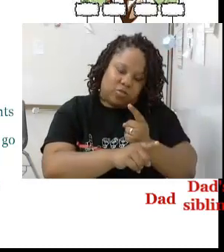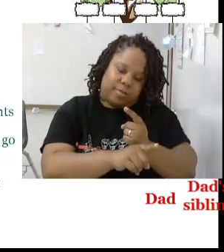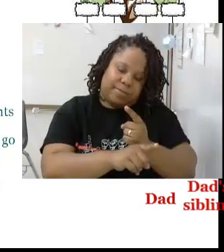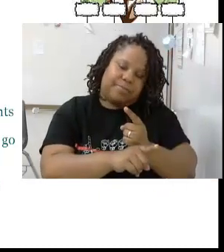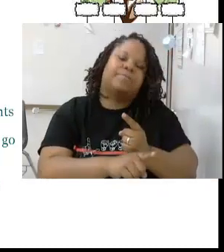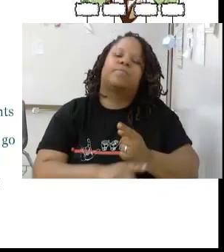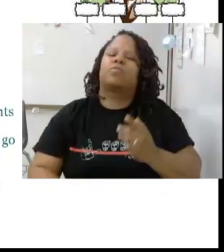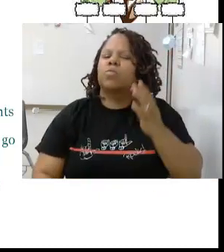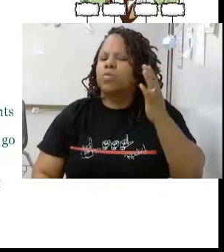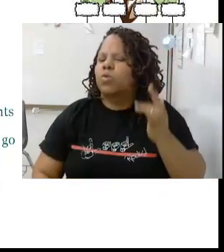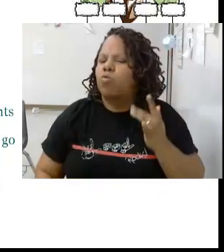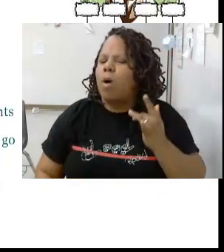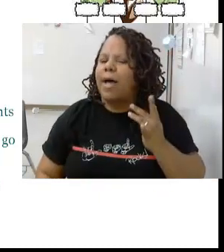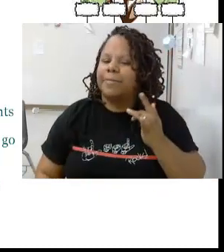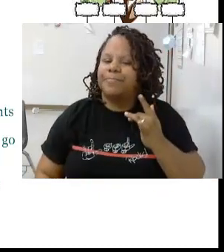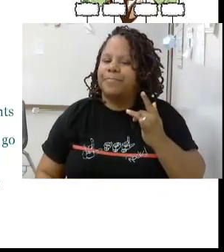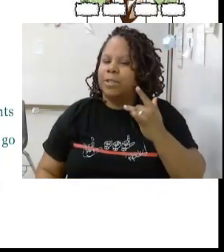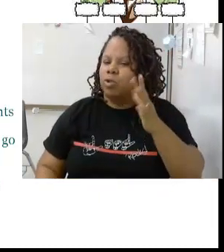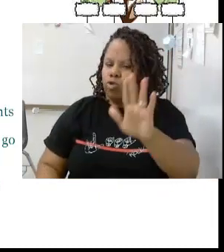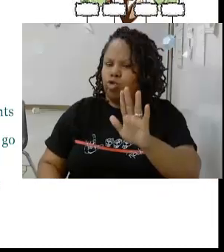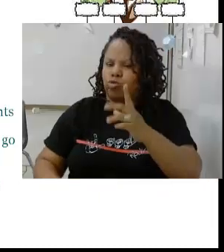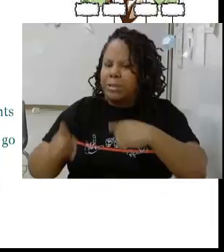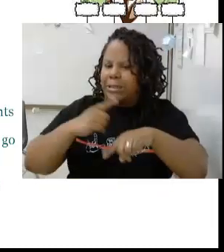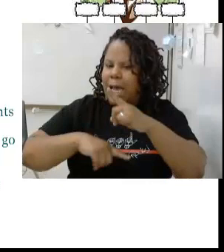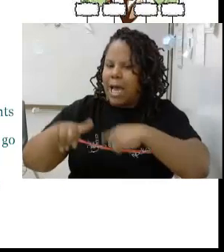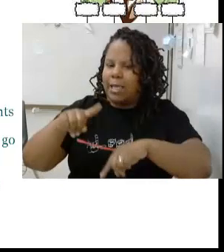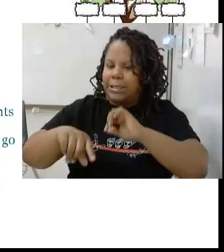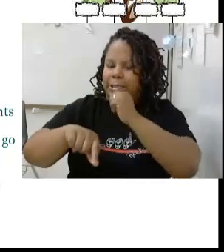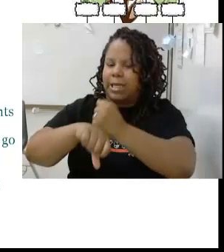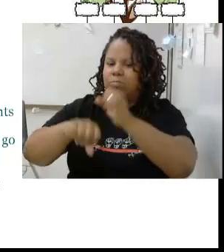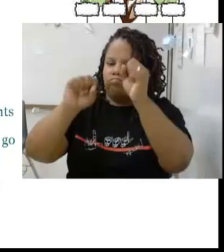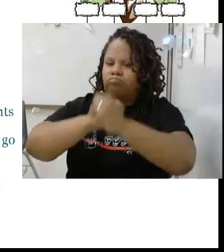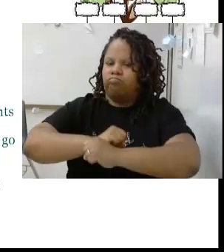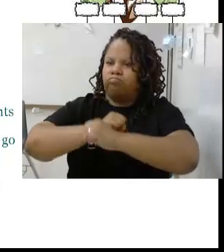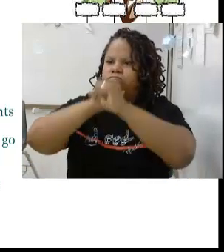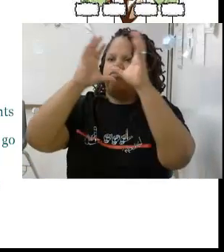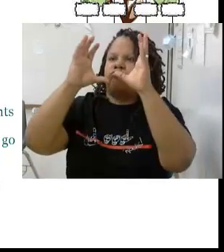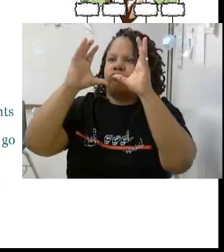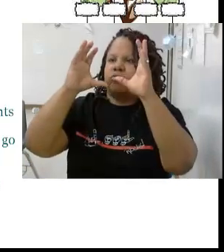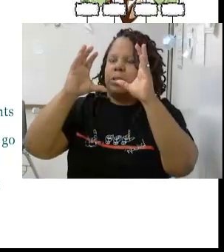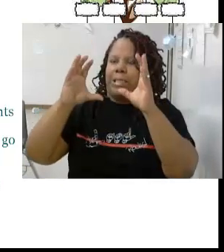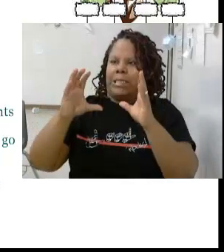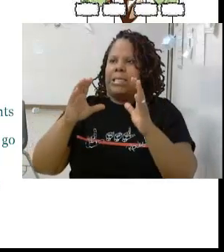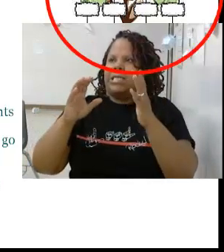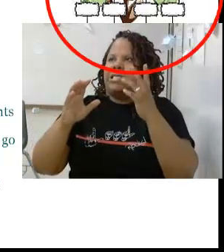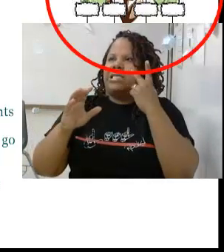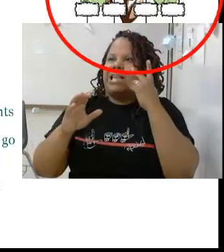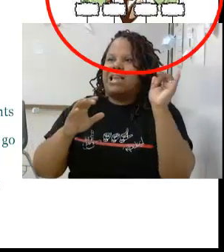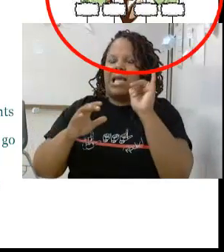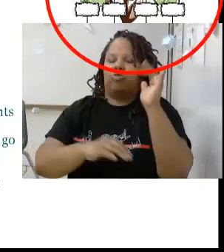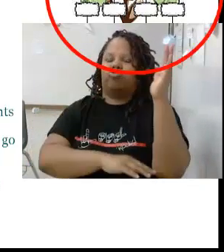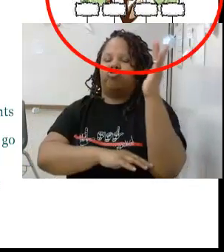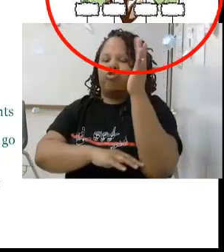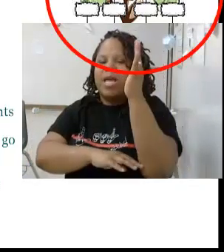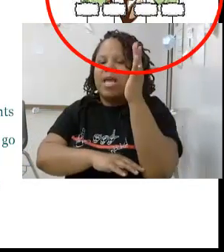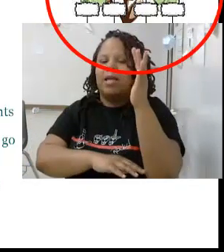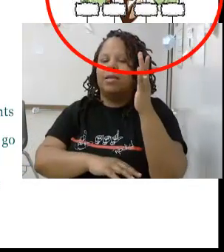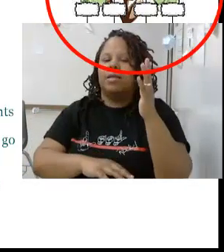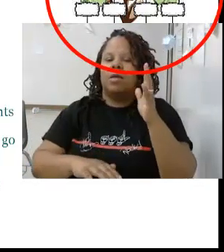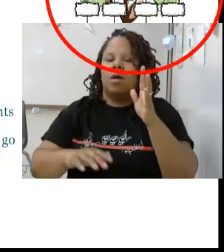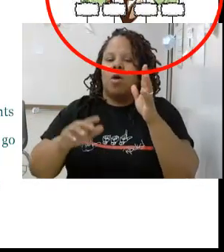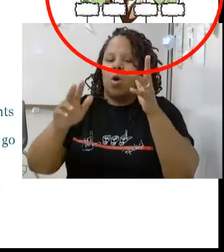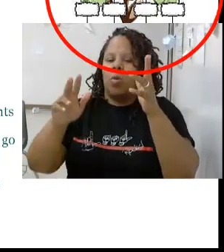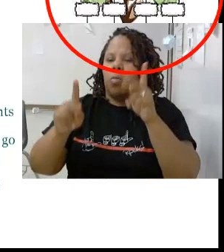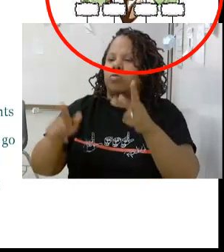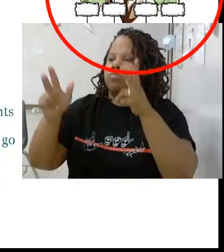your siblings. And again, you're creating a visual representation of a family tree so that it's easier for the viewer to kind of keep track. If this